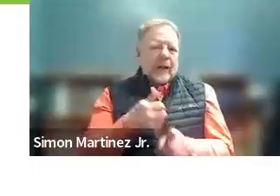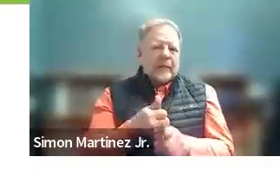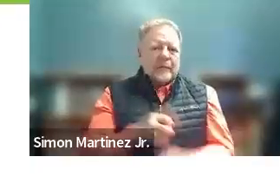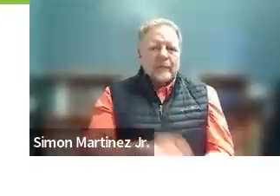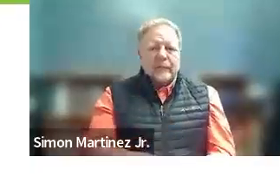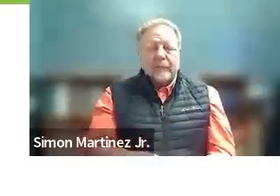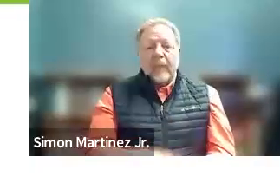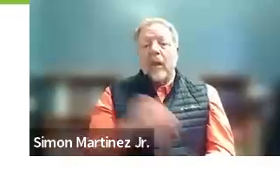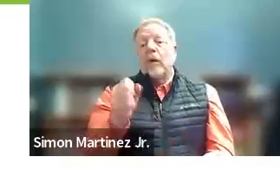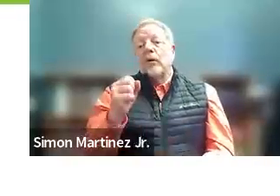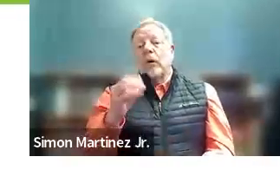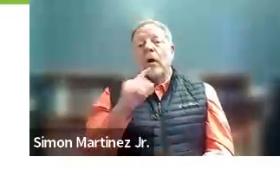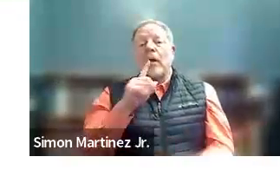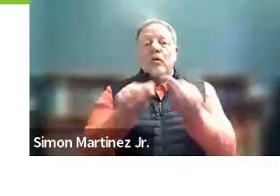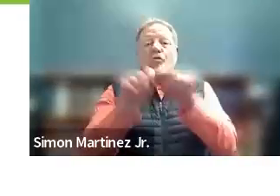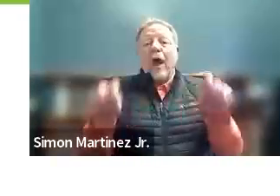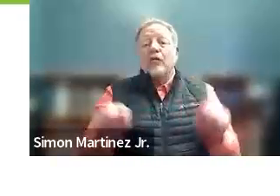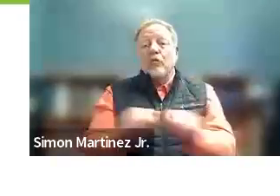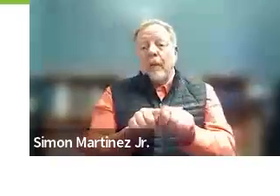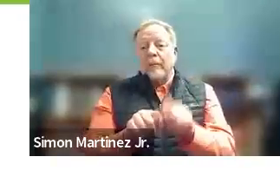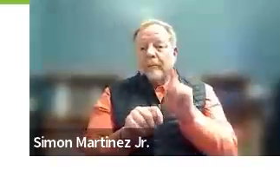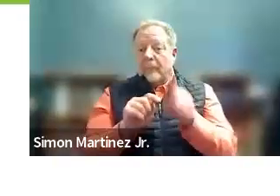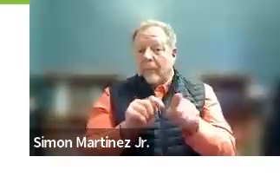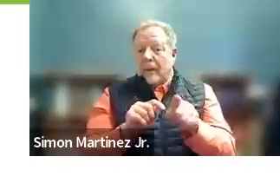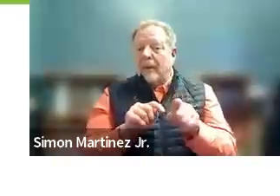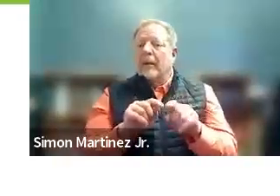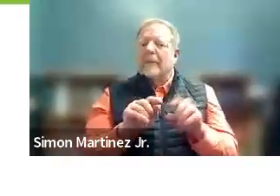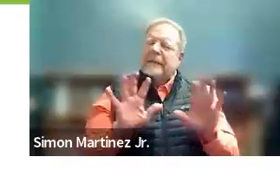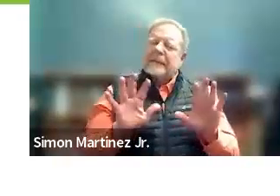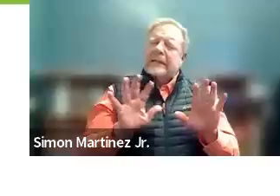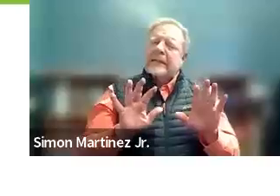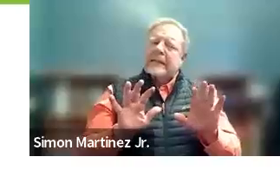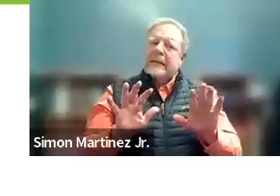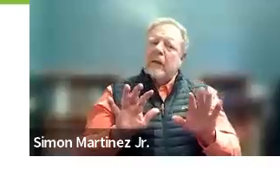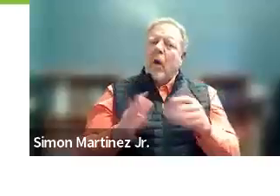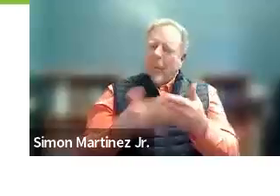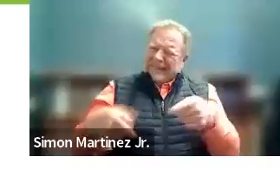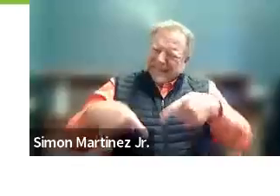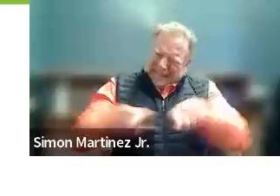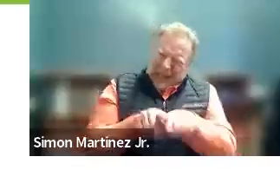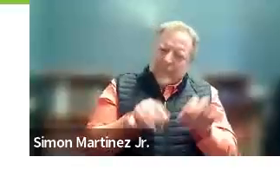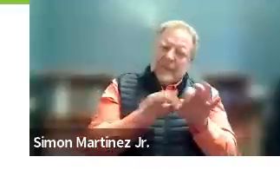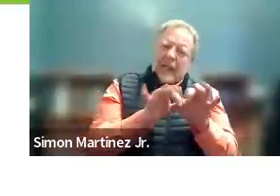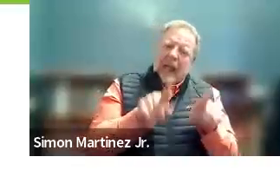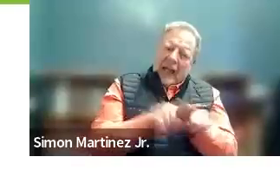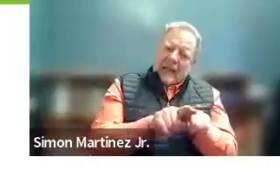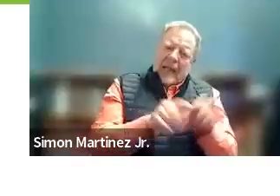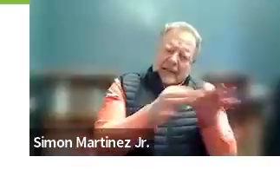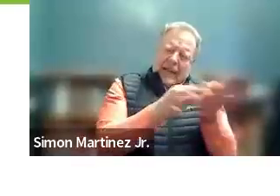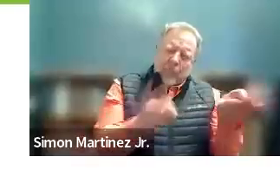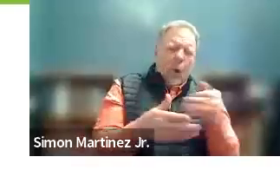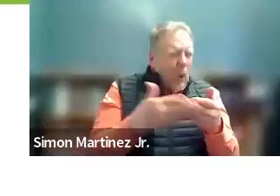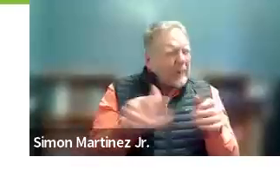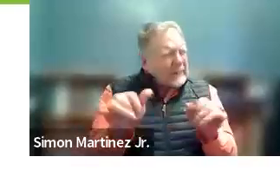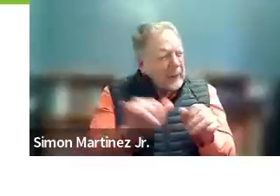doable. Transcripts are pretty much exactly the same, right, as a